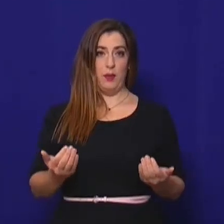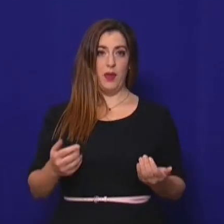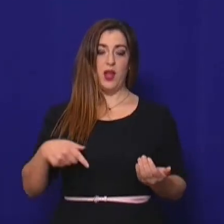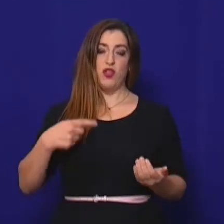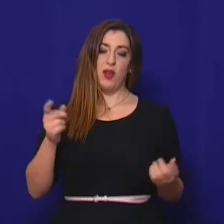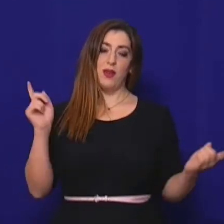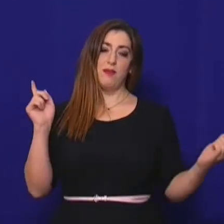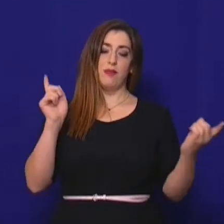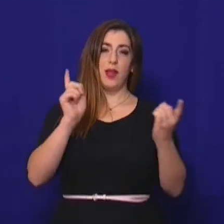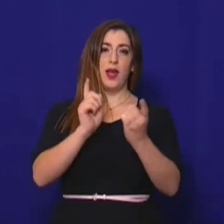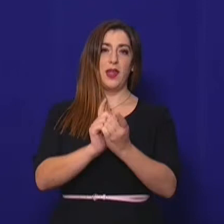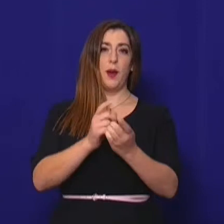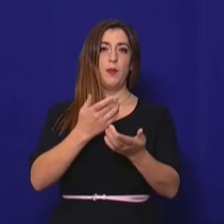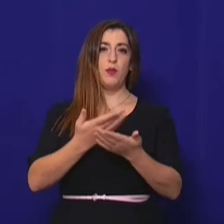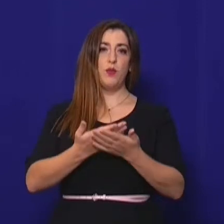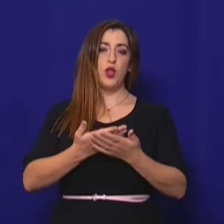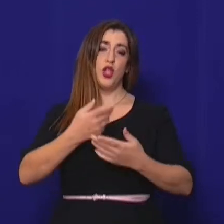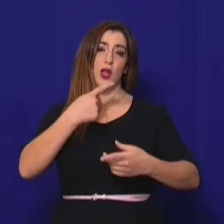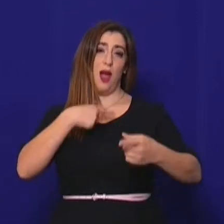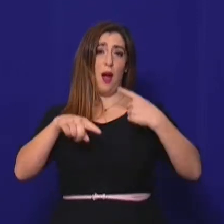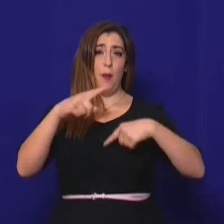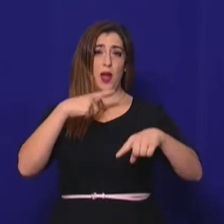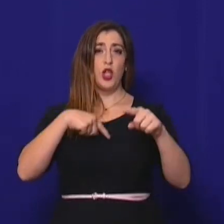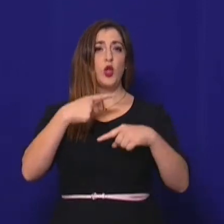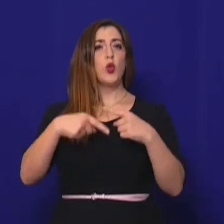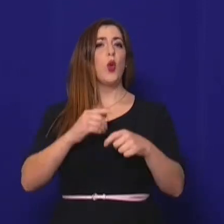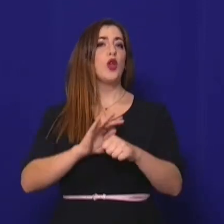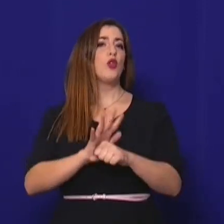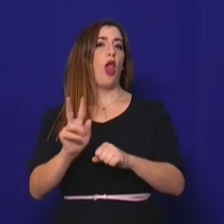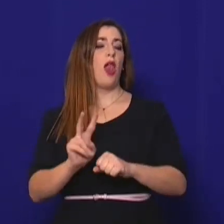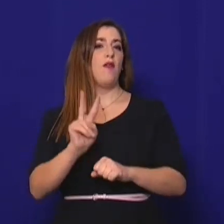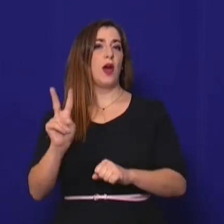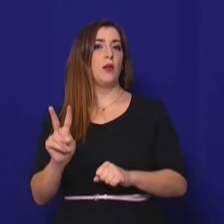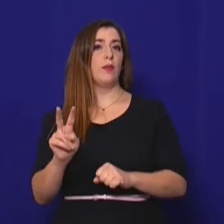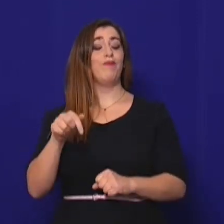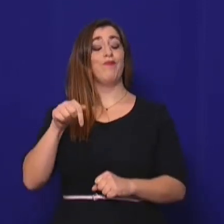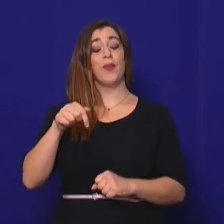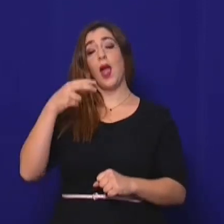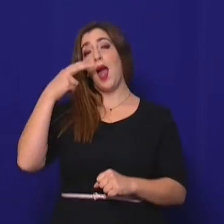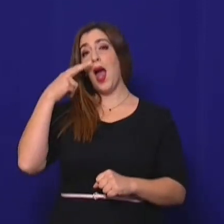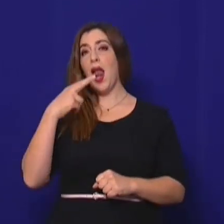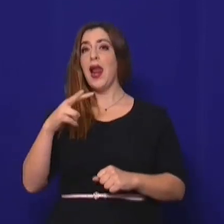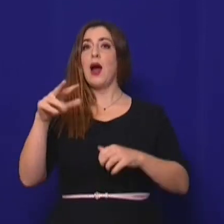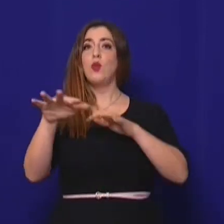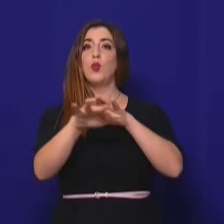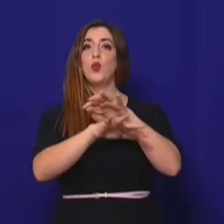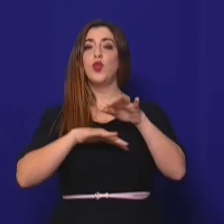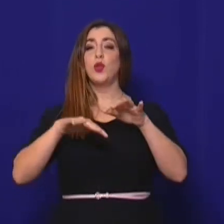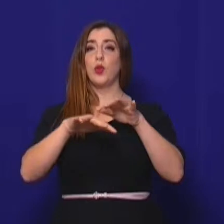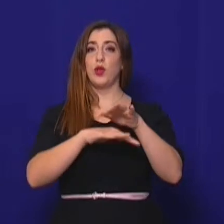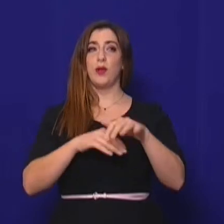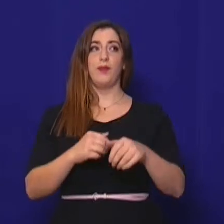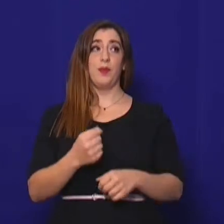f'dan il-bulletin mediku dwar il-COVID. Jekk inħarsu naqra lejn is-sitwazzjoni, il-bira